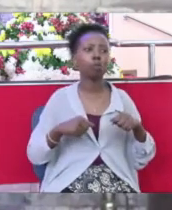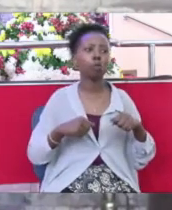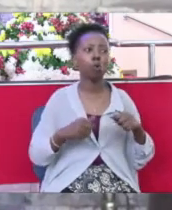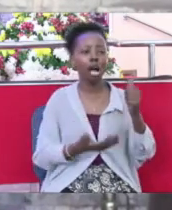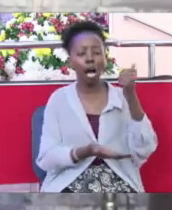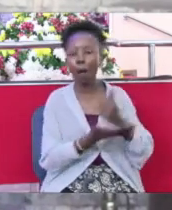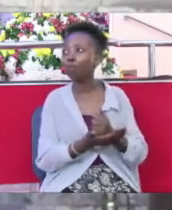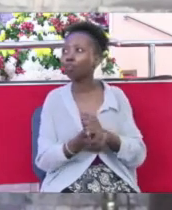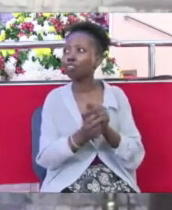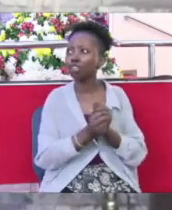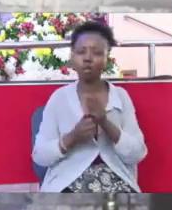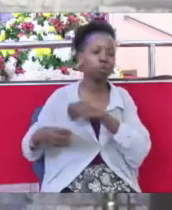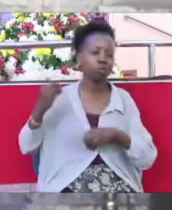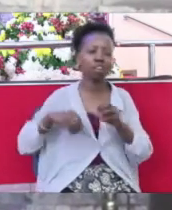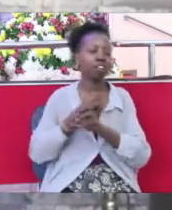you will be able to approve without any bribe.